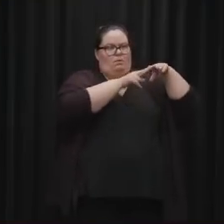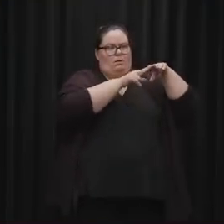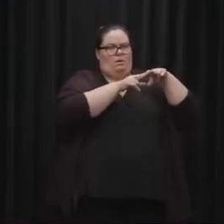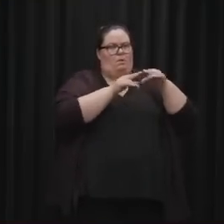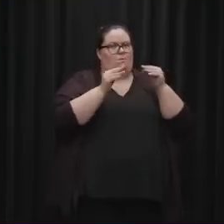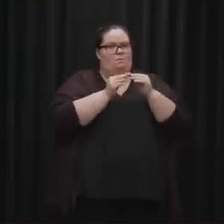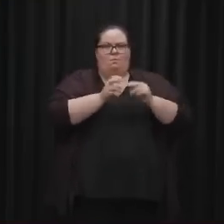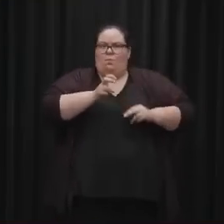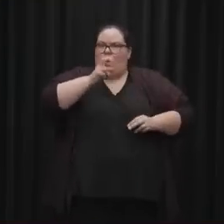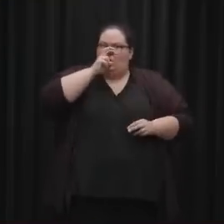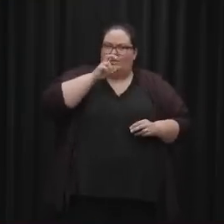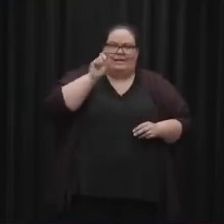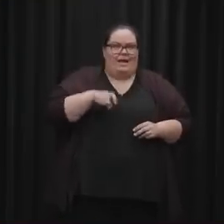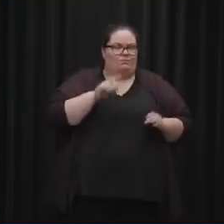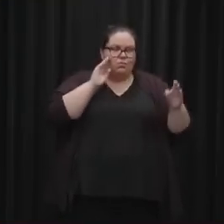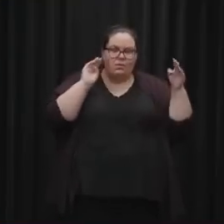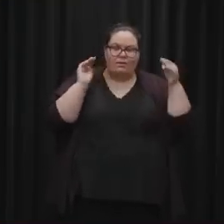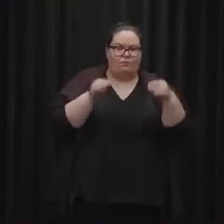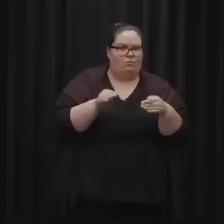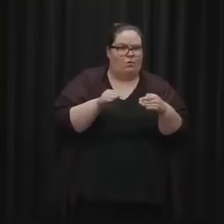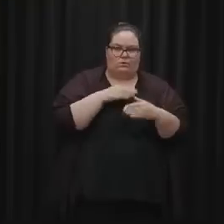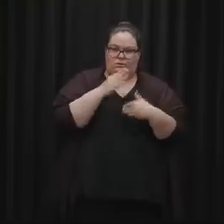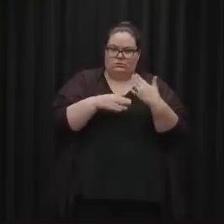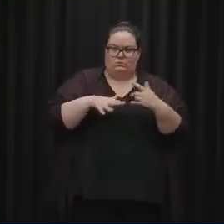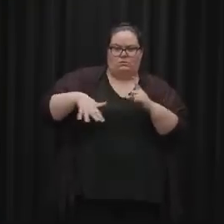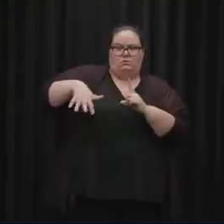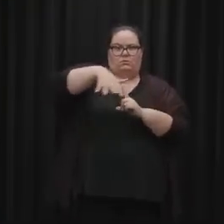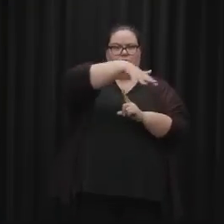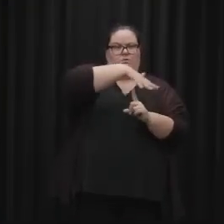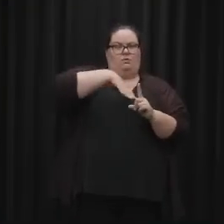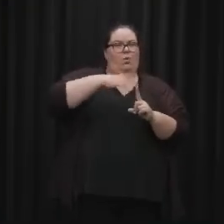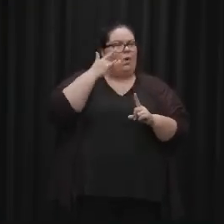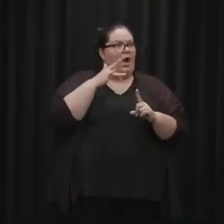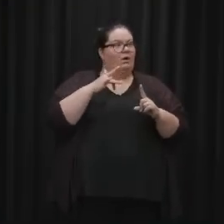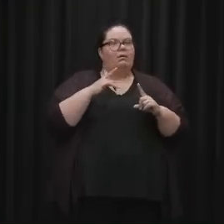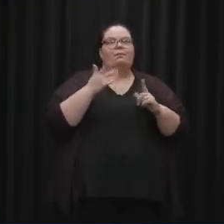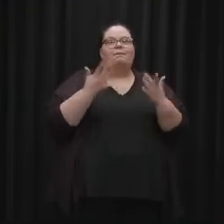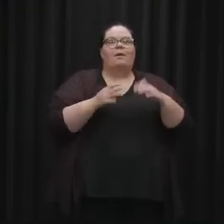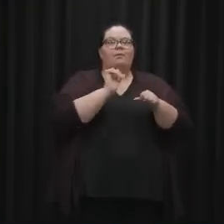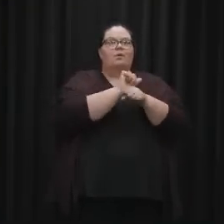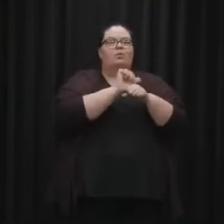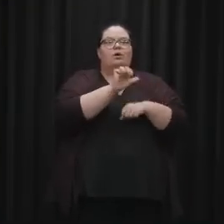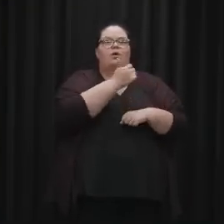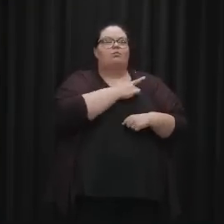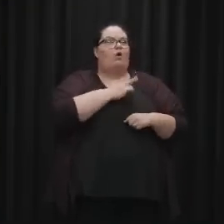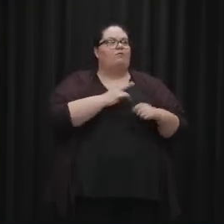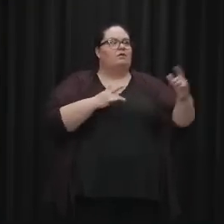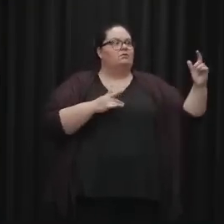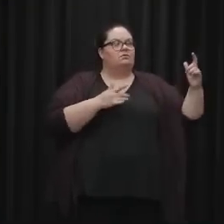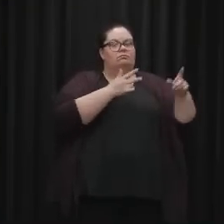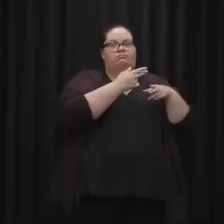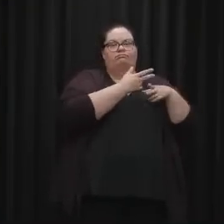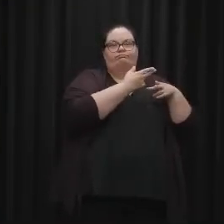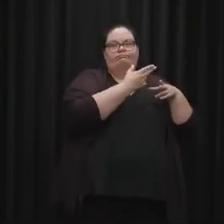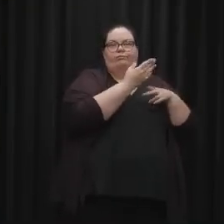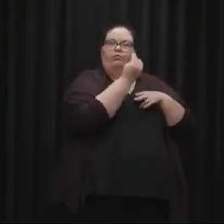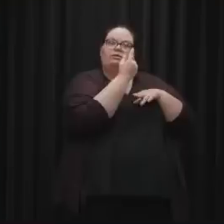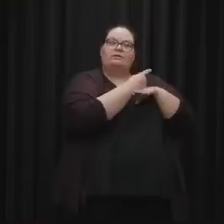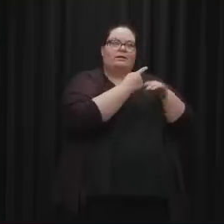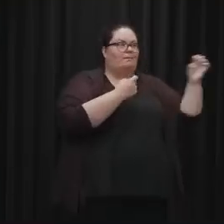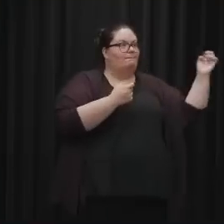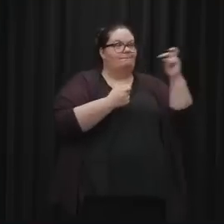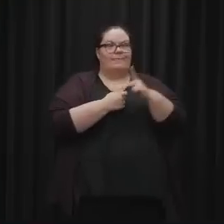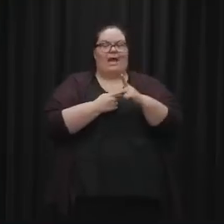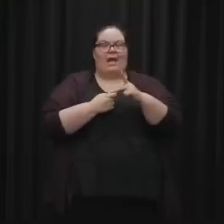need to be way, way, way more vigilant around our surroundings and who we're interacting with to make sure that we don't have any cases